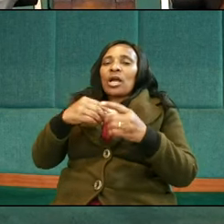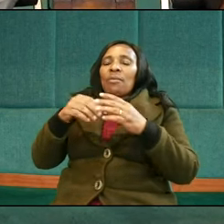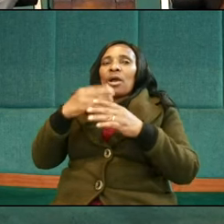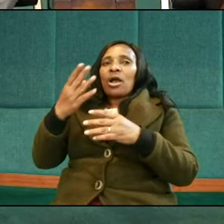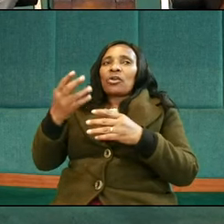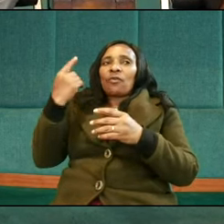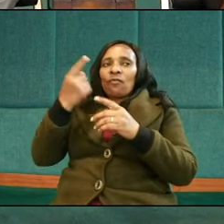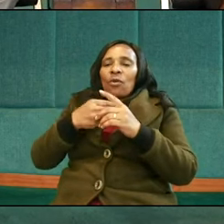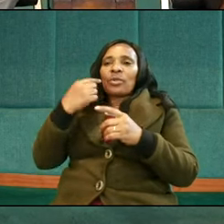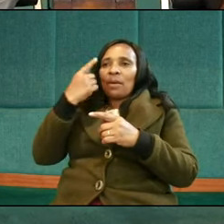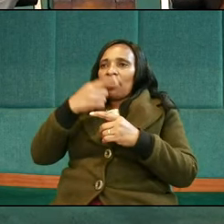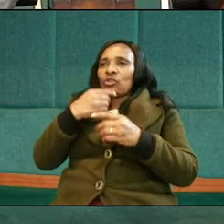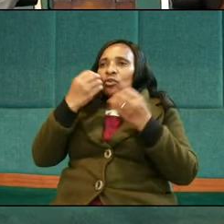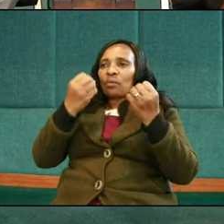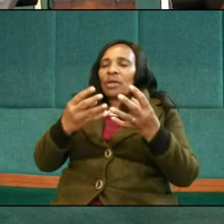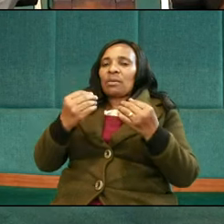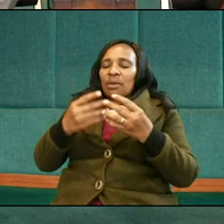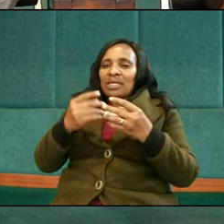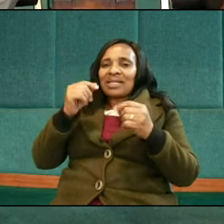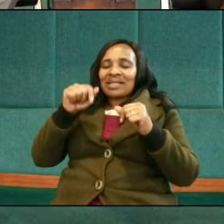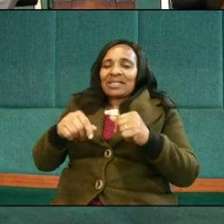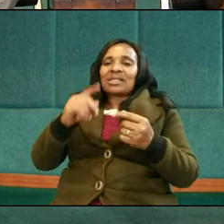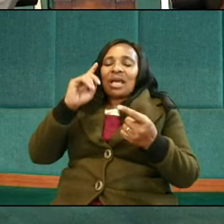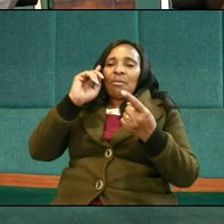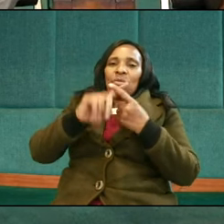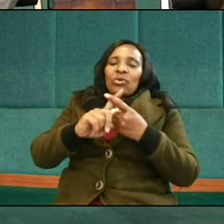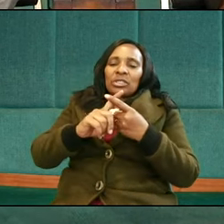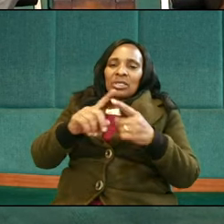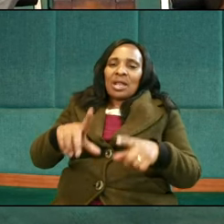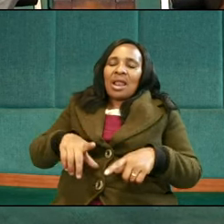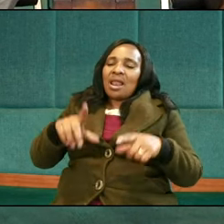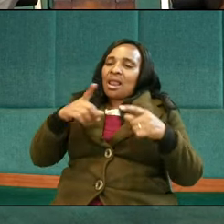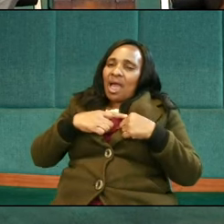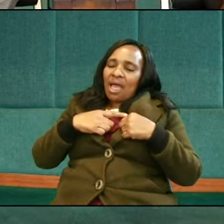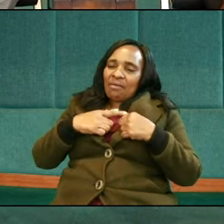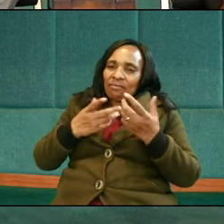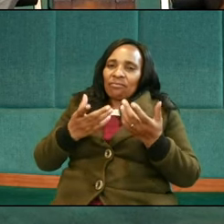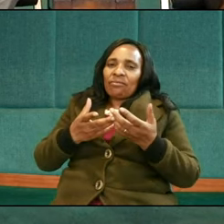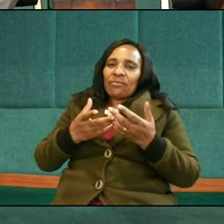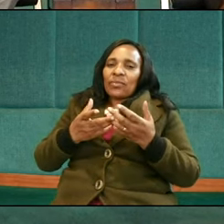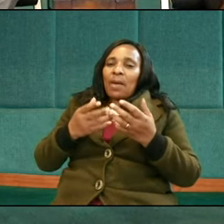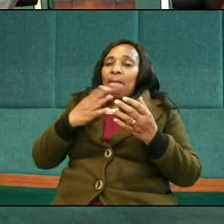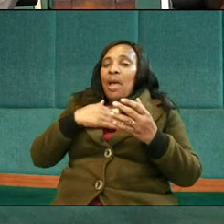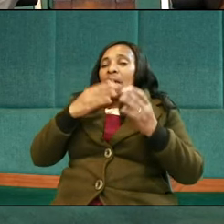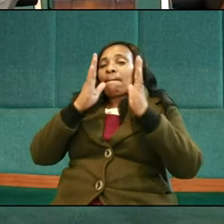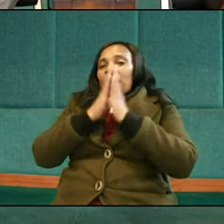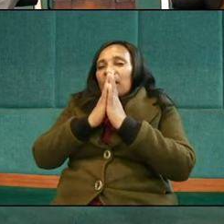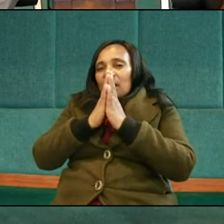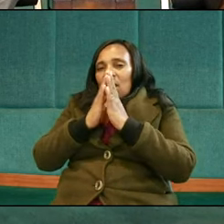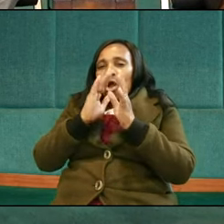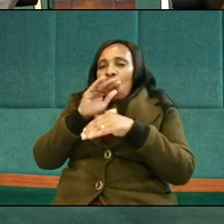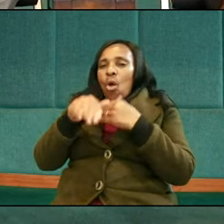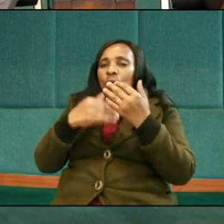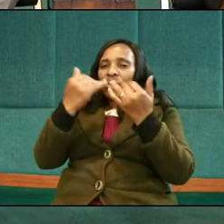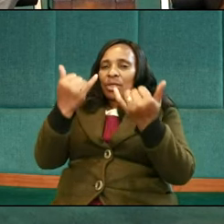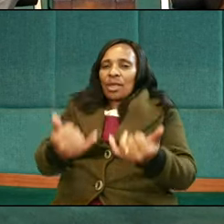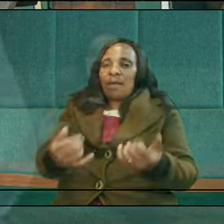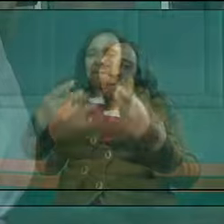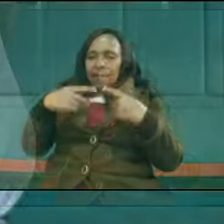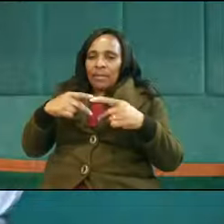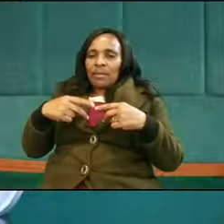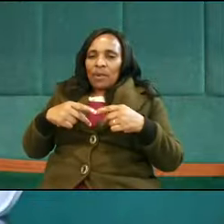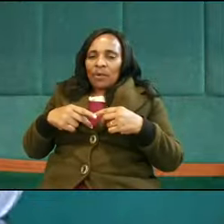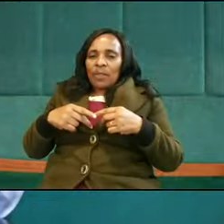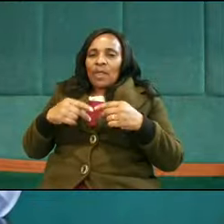the mouths of many is a positive life sentence. It is my prayer that all the young people